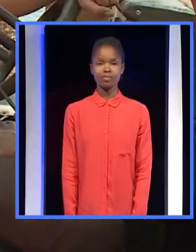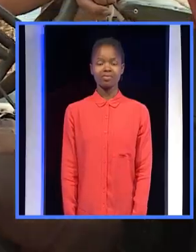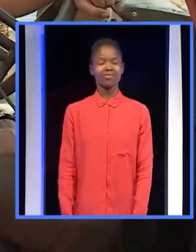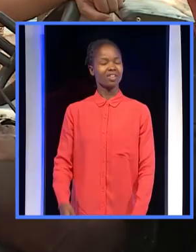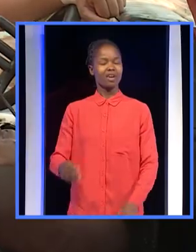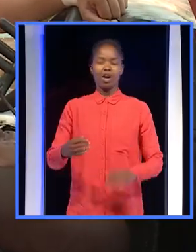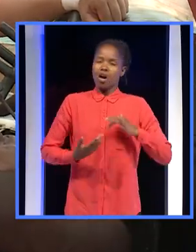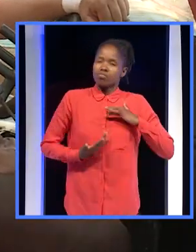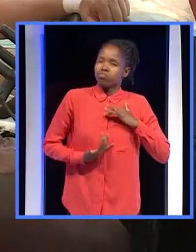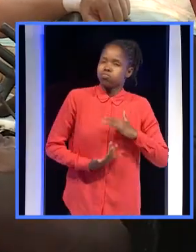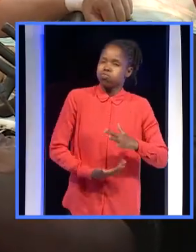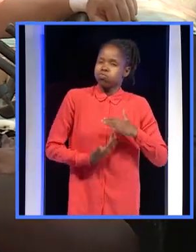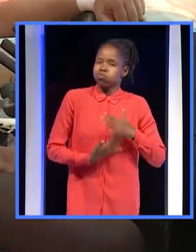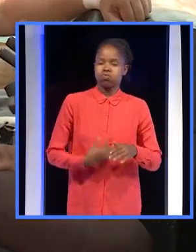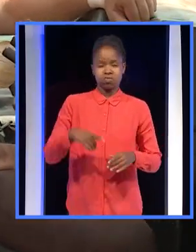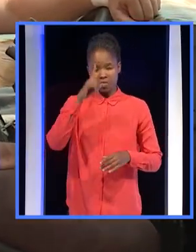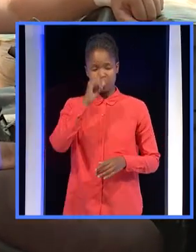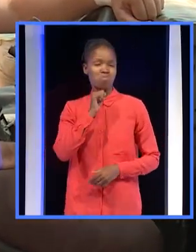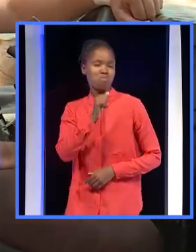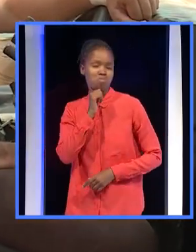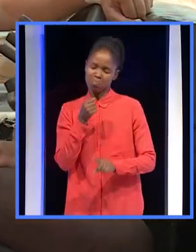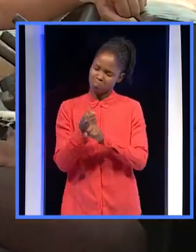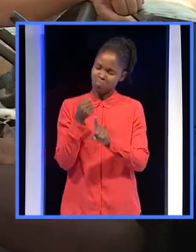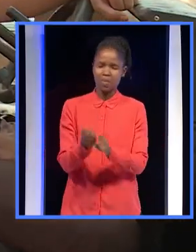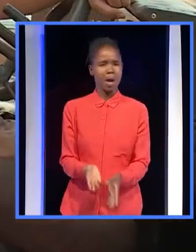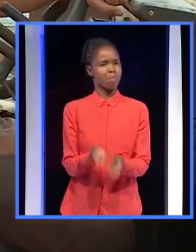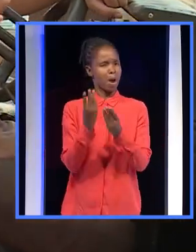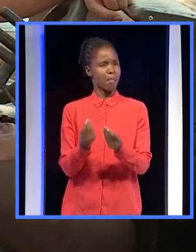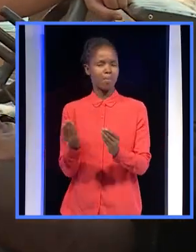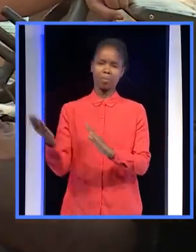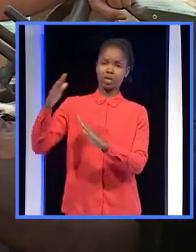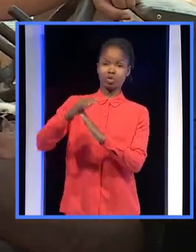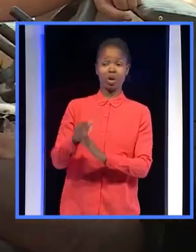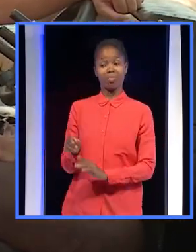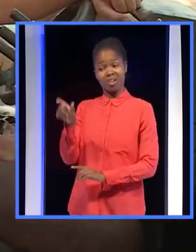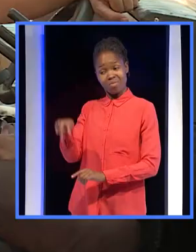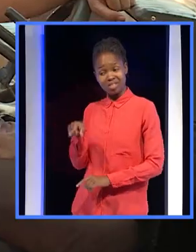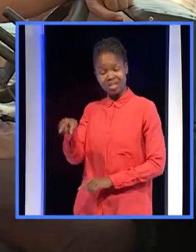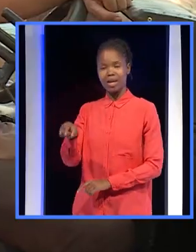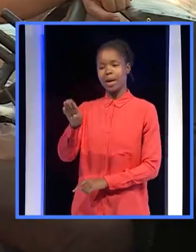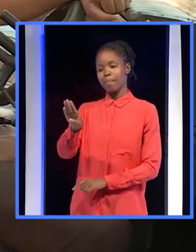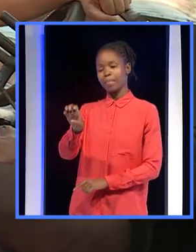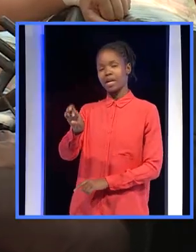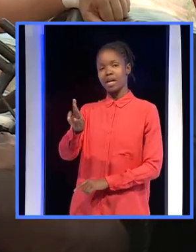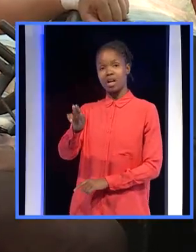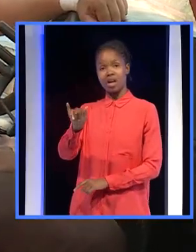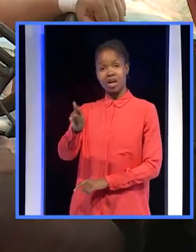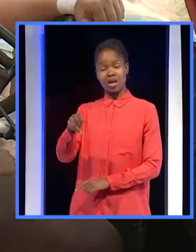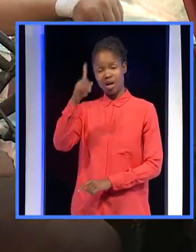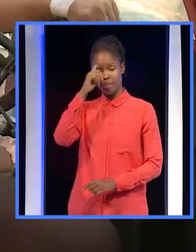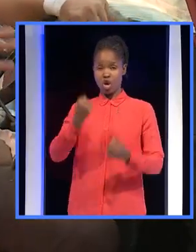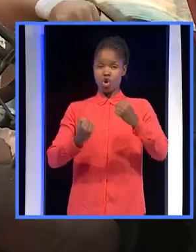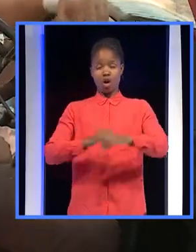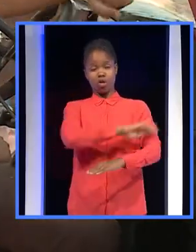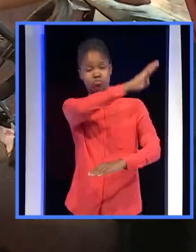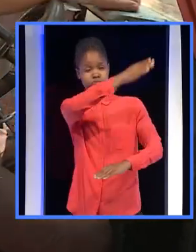You know, when you love something, you go through major length to make sure that you get the best of what you like. And Bernie here decided that, you know what, I'm gonna make my off-roading